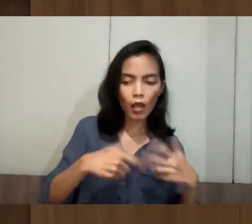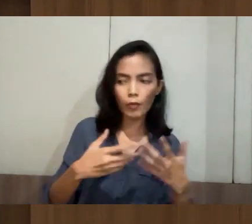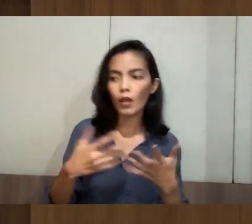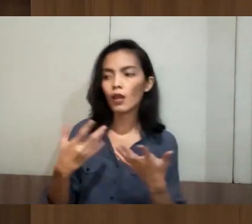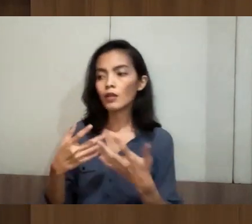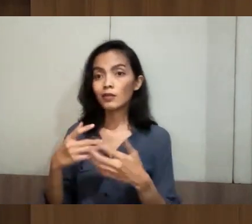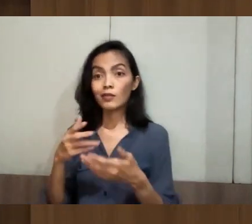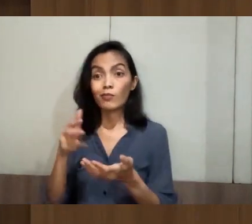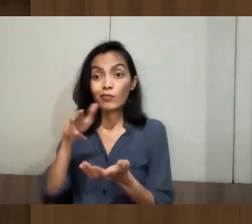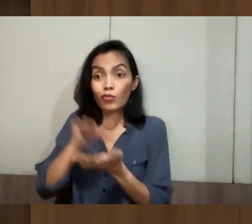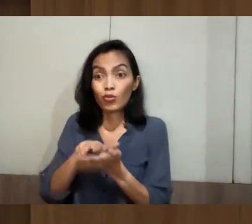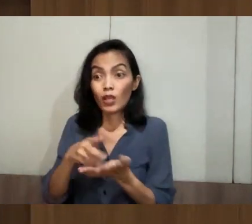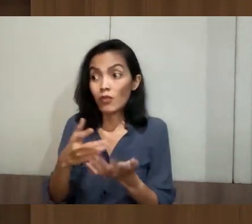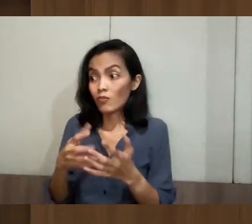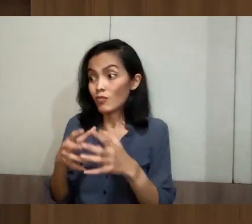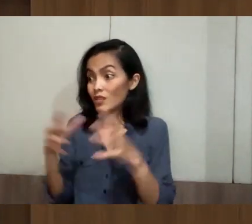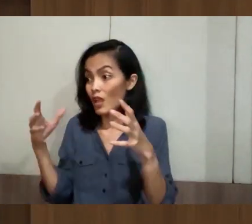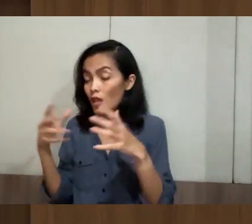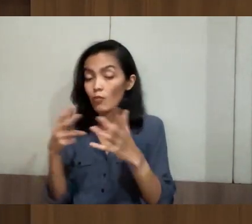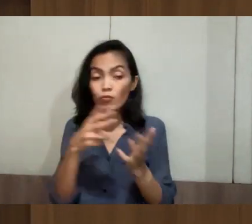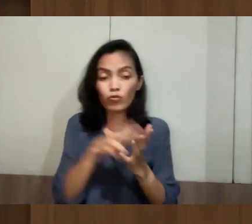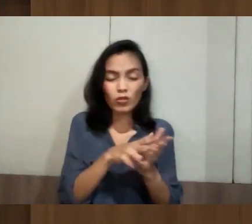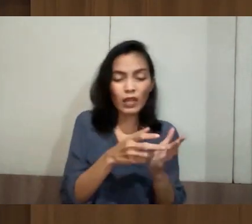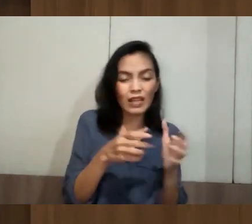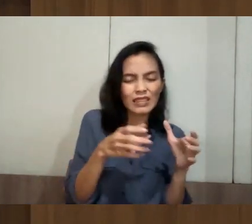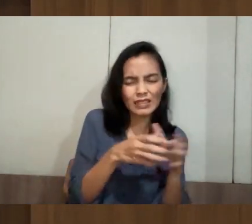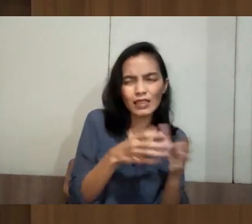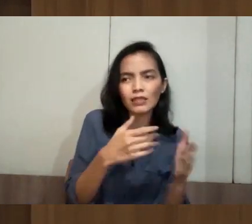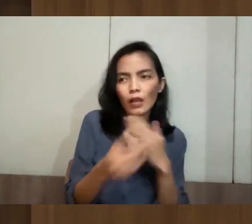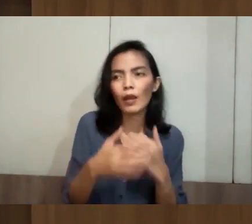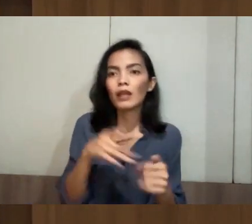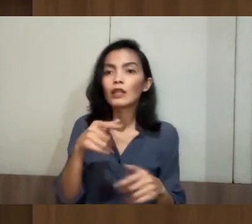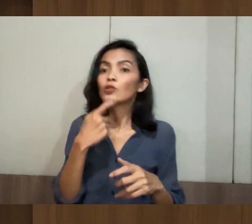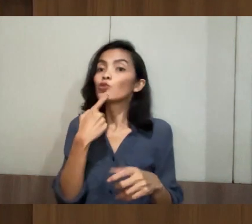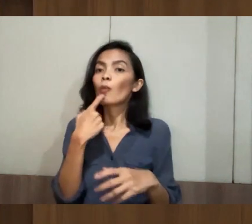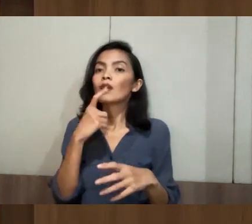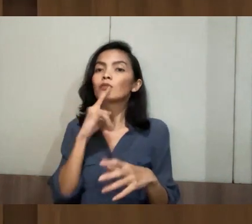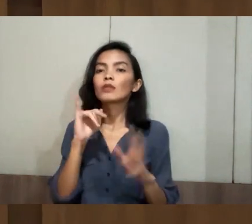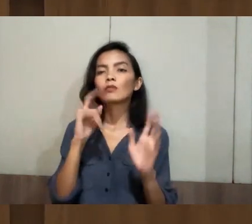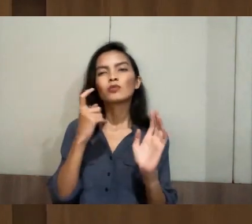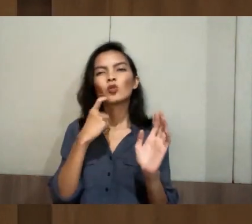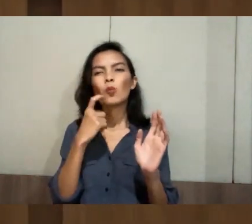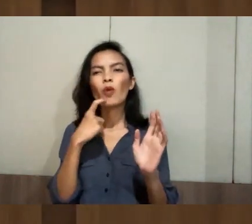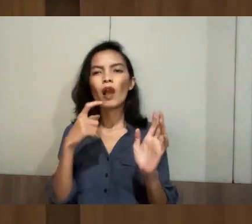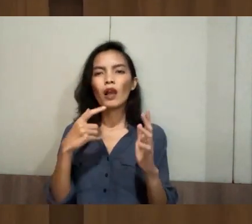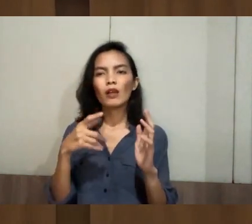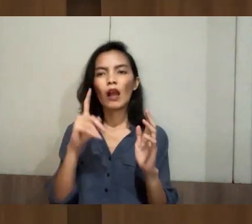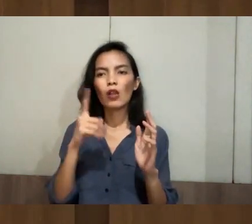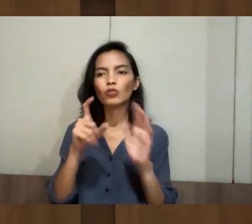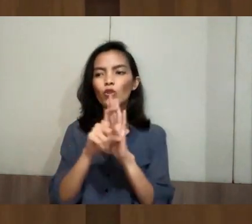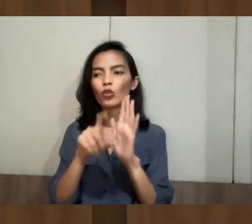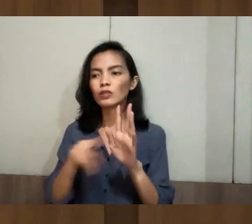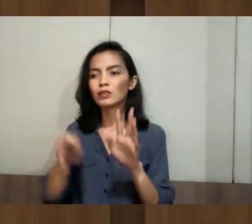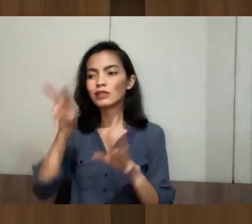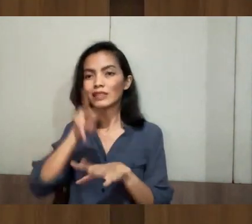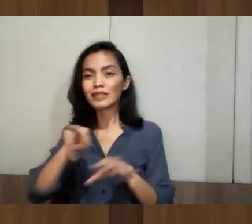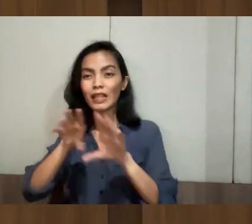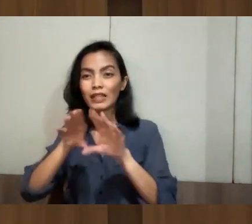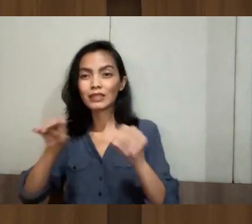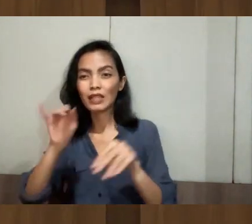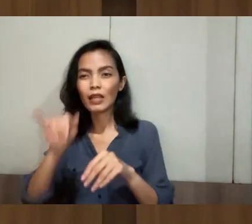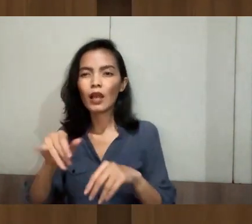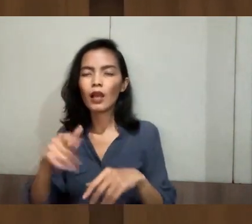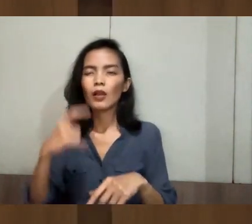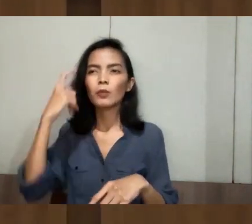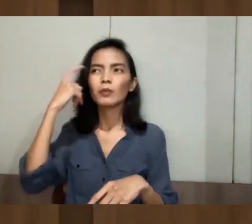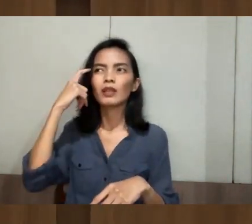to succeed, no matter how big or how small the decision will be. So in this case, in our simulation, we are trying to find a